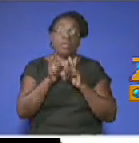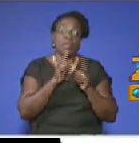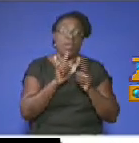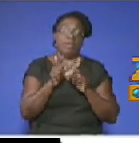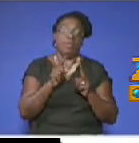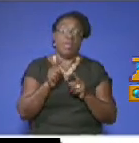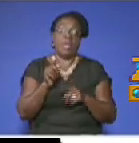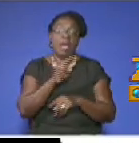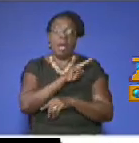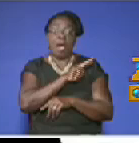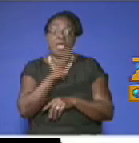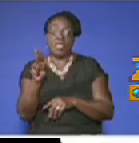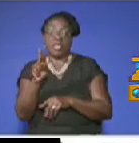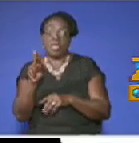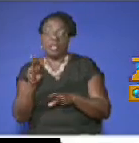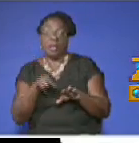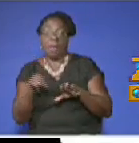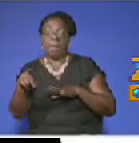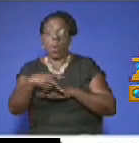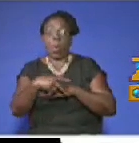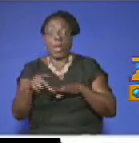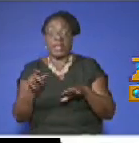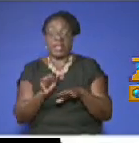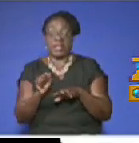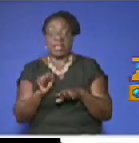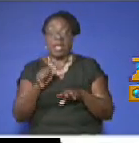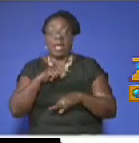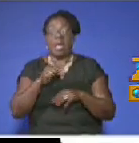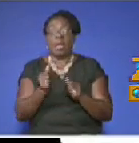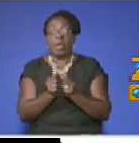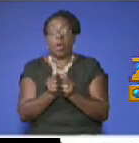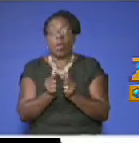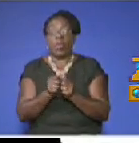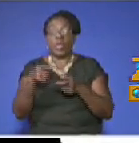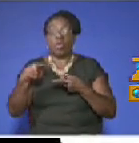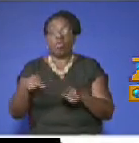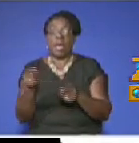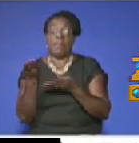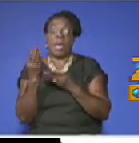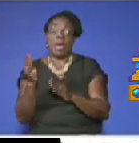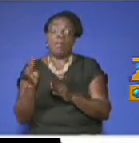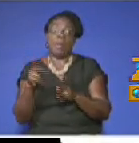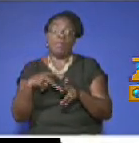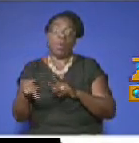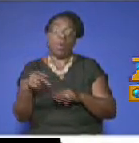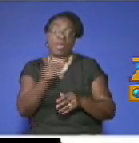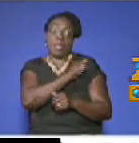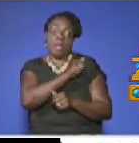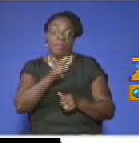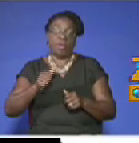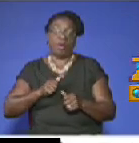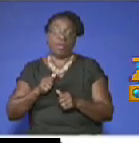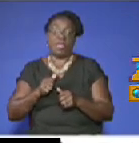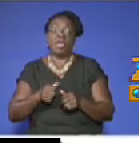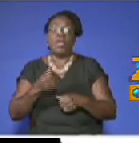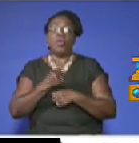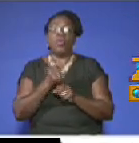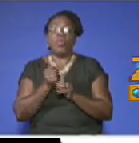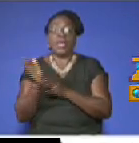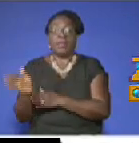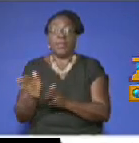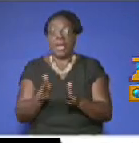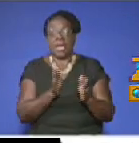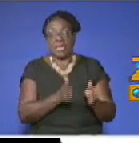Hutchinson Ports, along with the Grand Bahama Port Authority, to finalize an